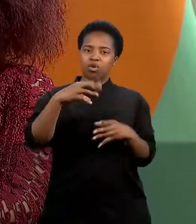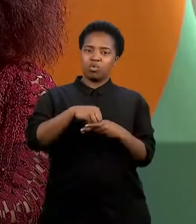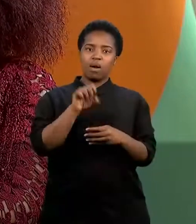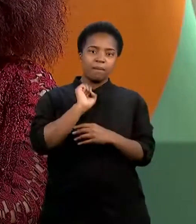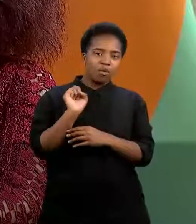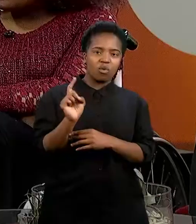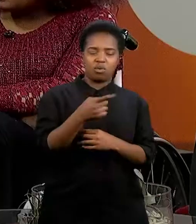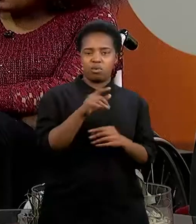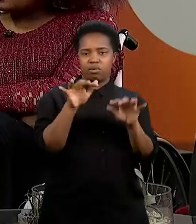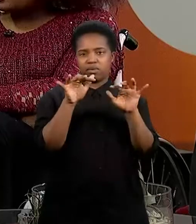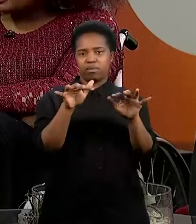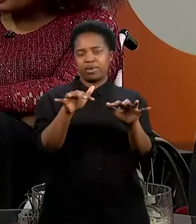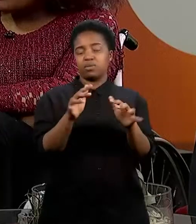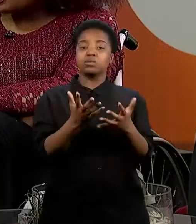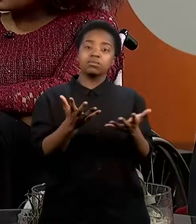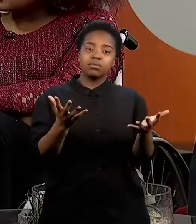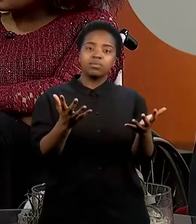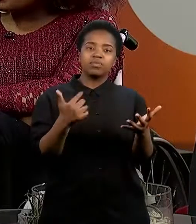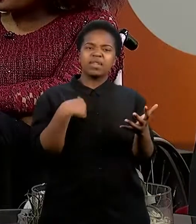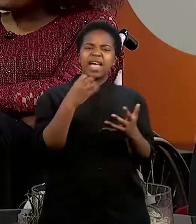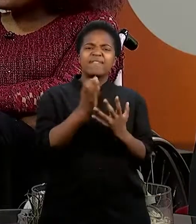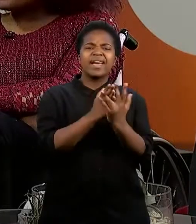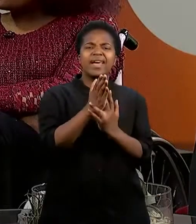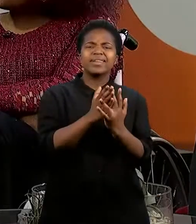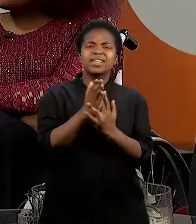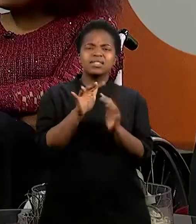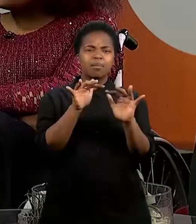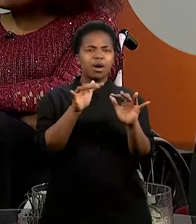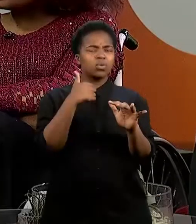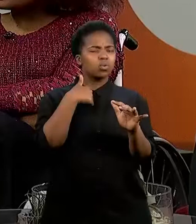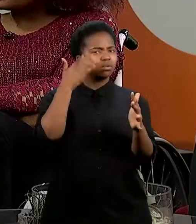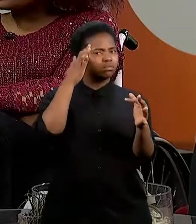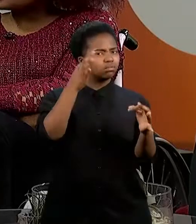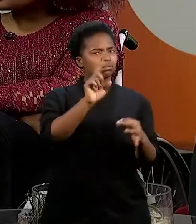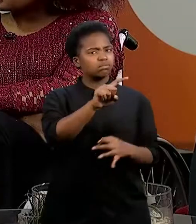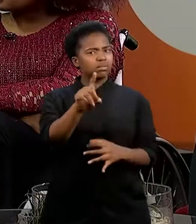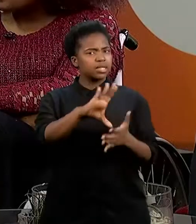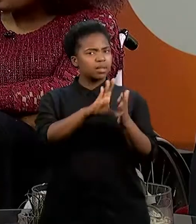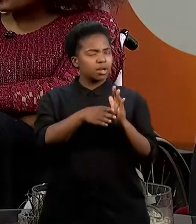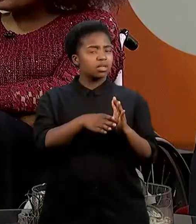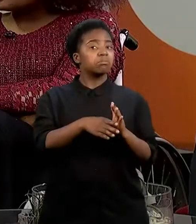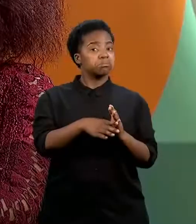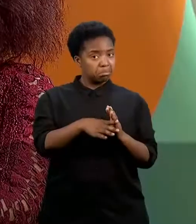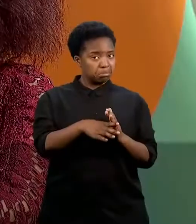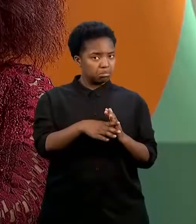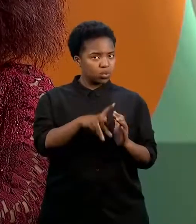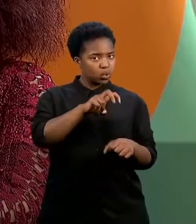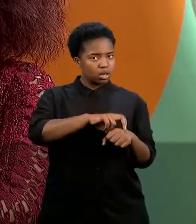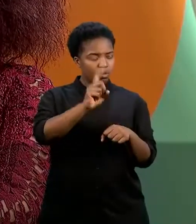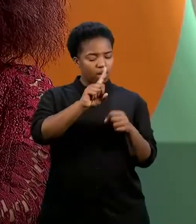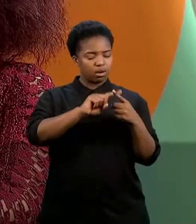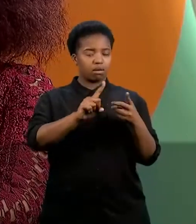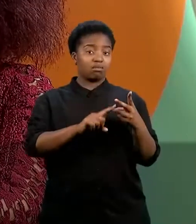everyone and like have access to the people that are already living with disabilities to know what needs to be done. I